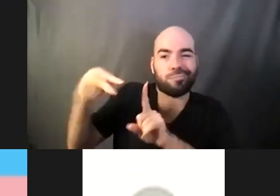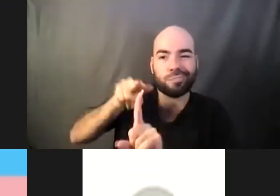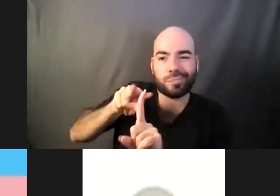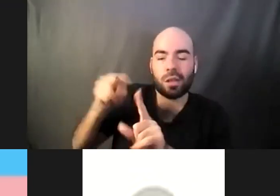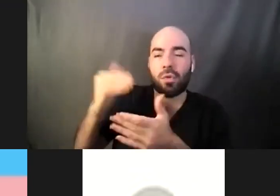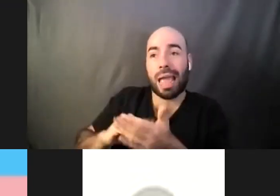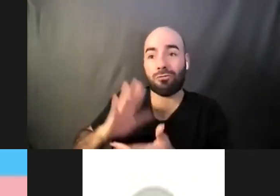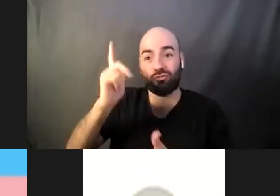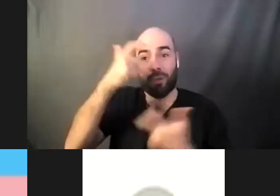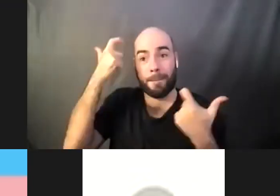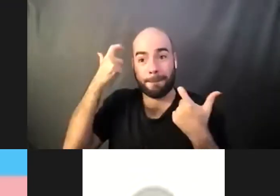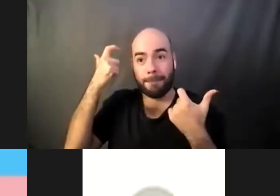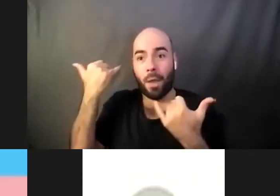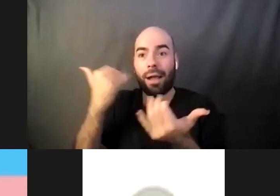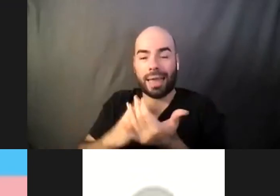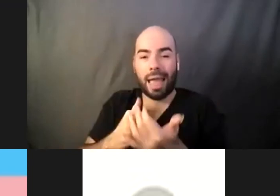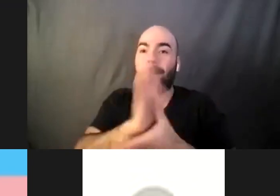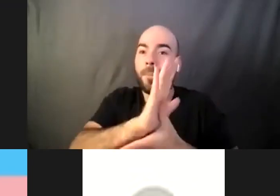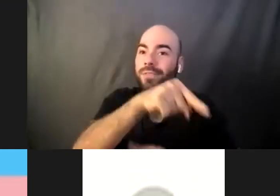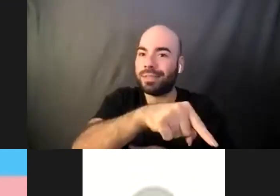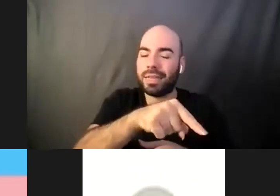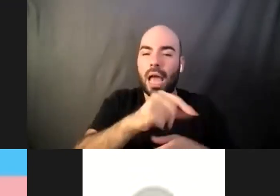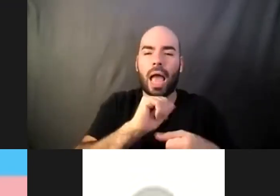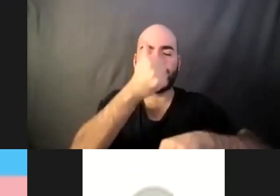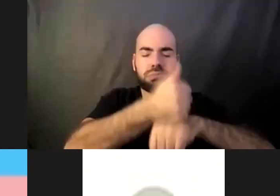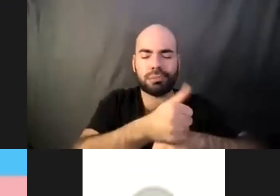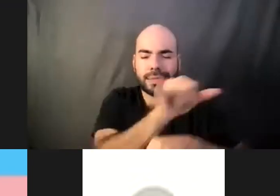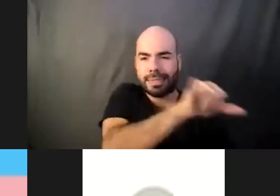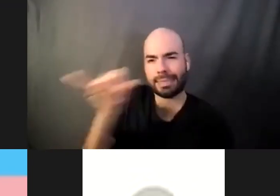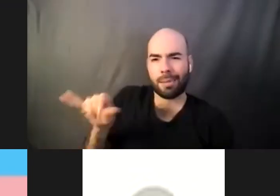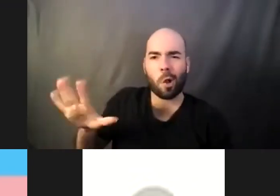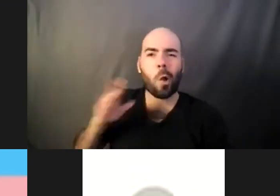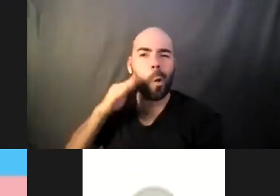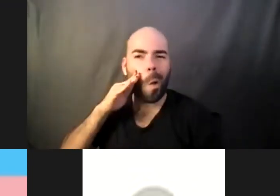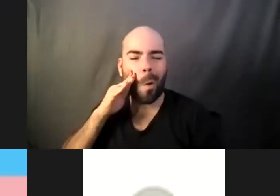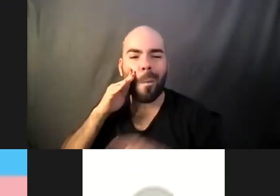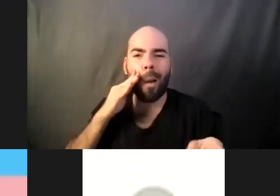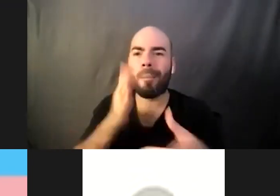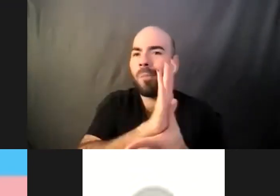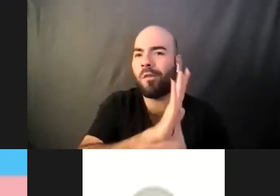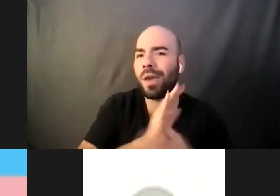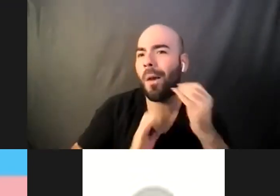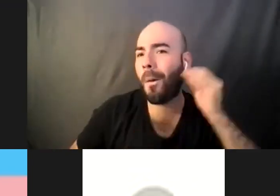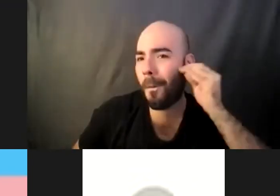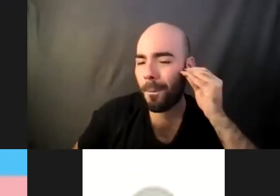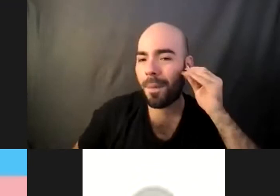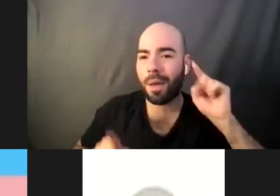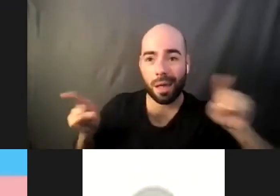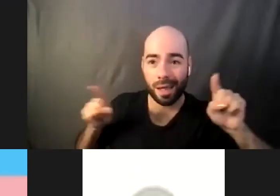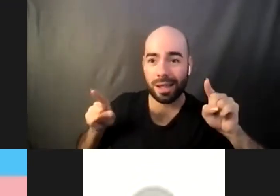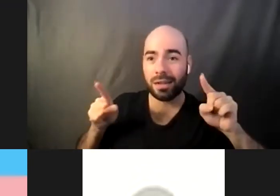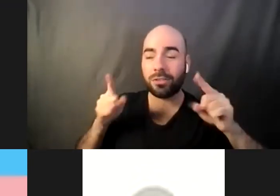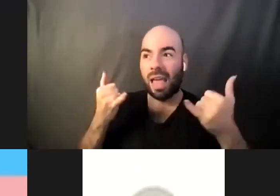trauma. But at the same time, it reminds me, oh my God, I had to be, look what I had to do to get back